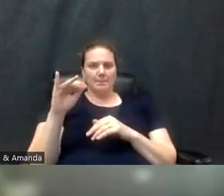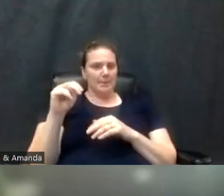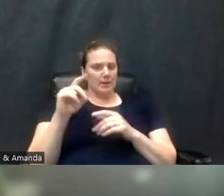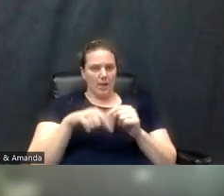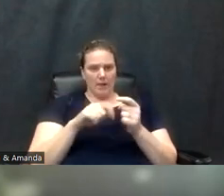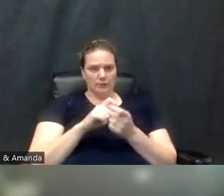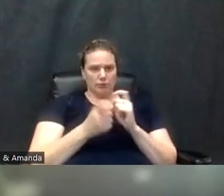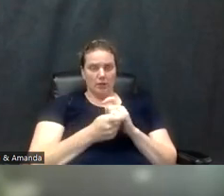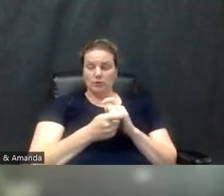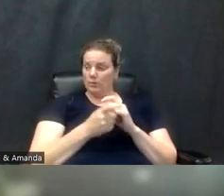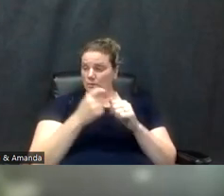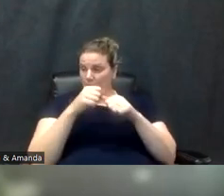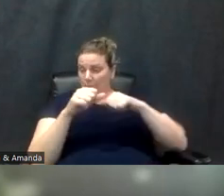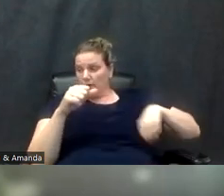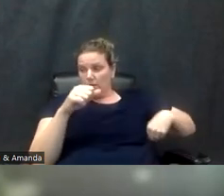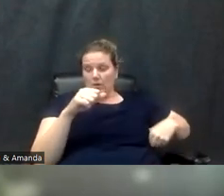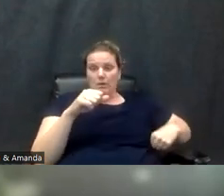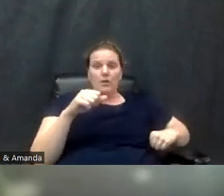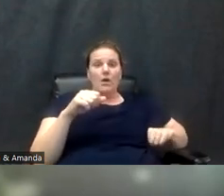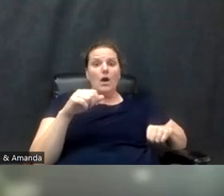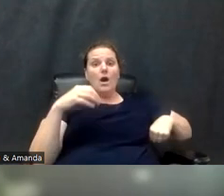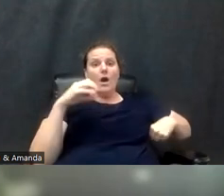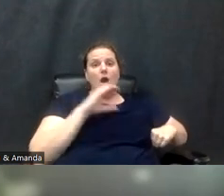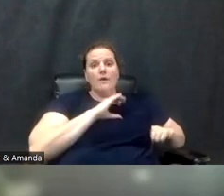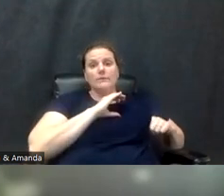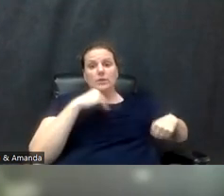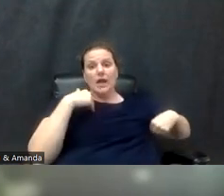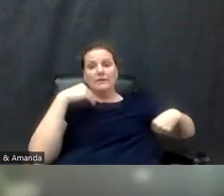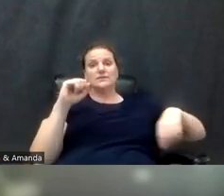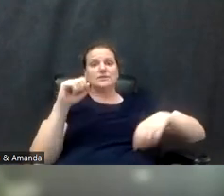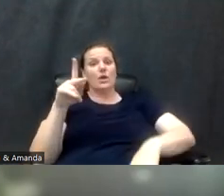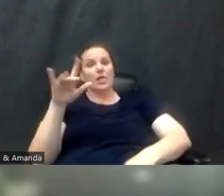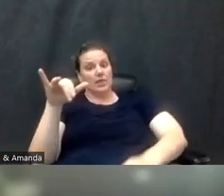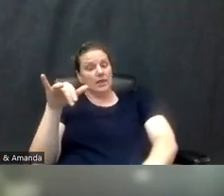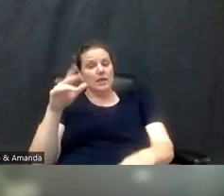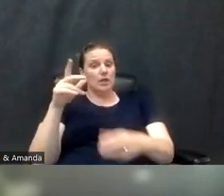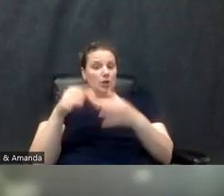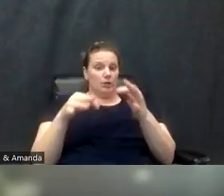remember, the officer does have that Skelly hearing, that so that's sort of the safety valve.